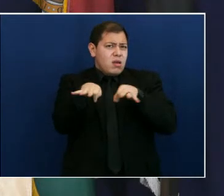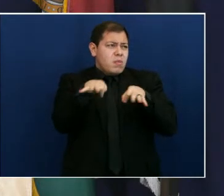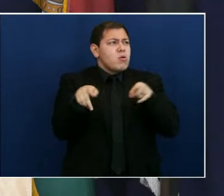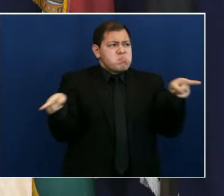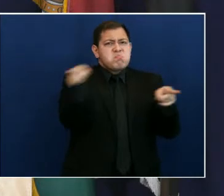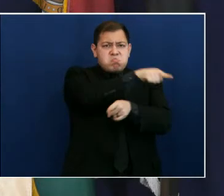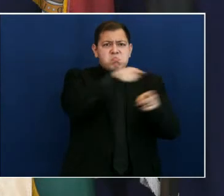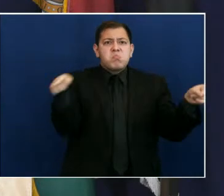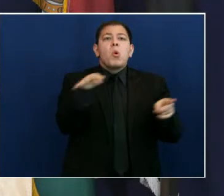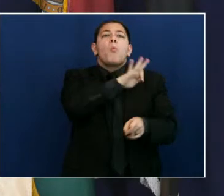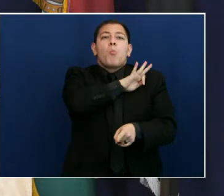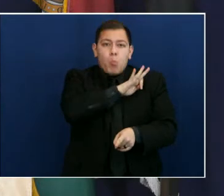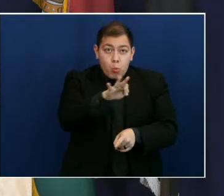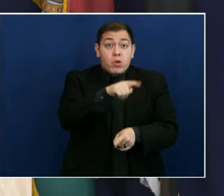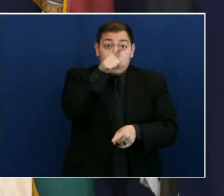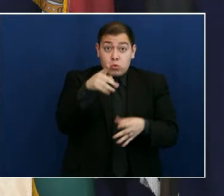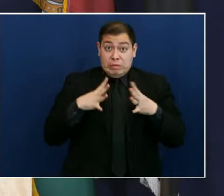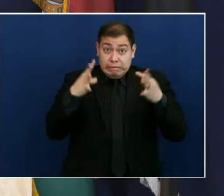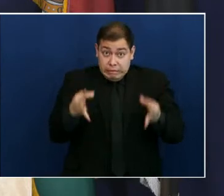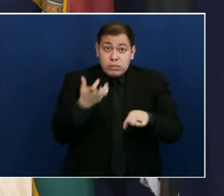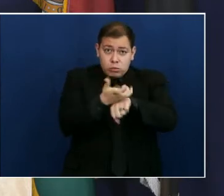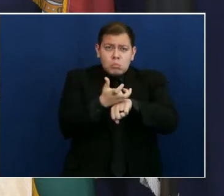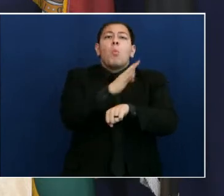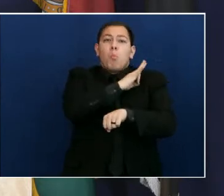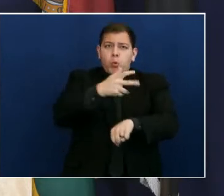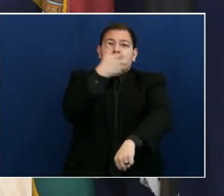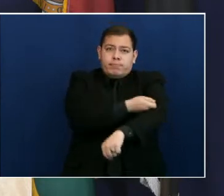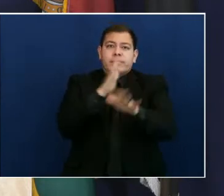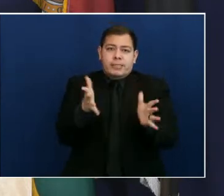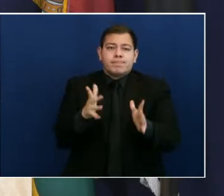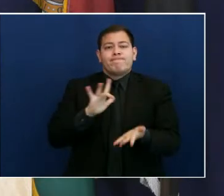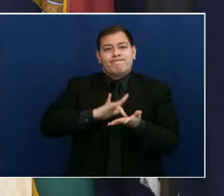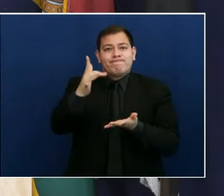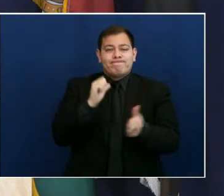vacuna también. Gracias.